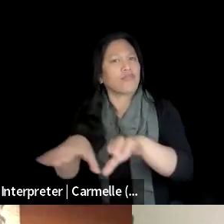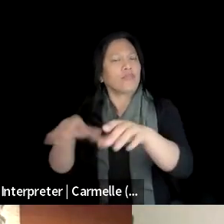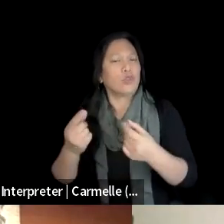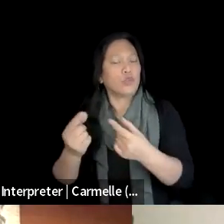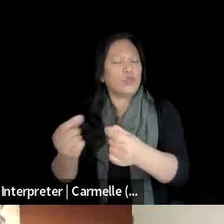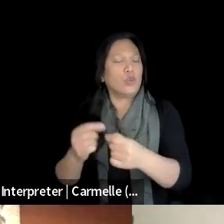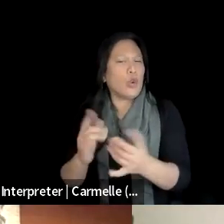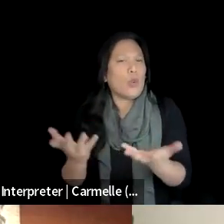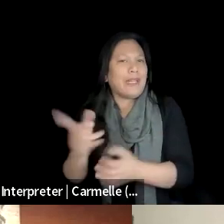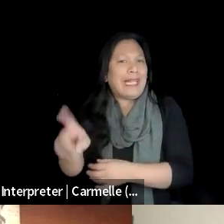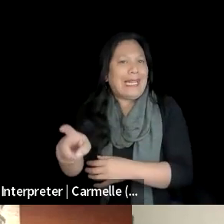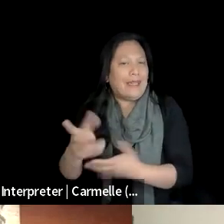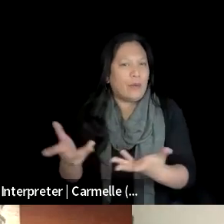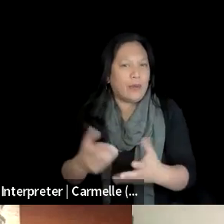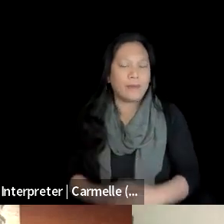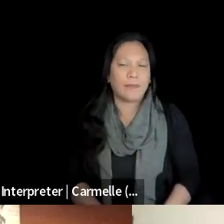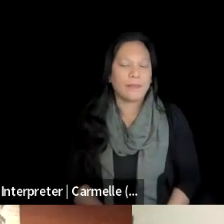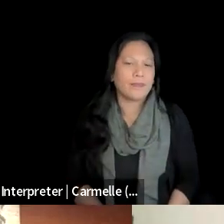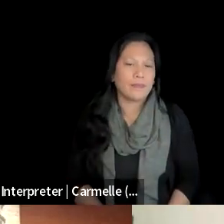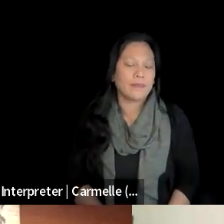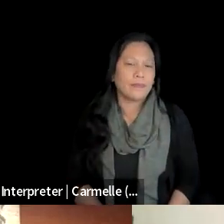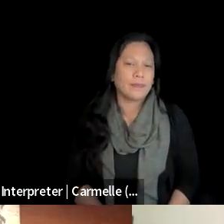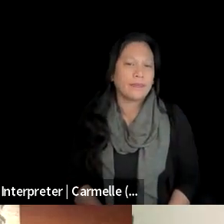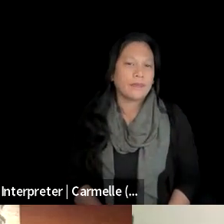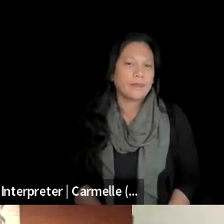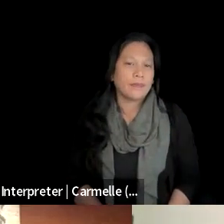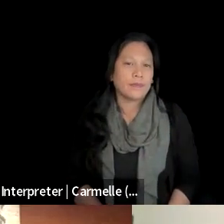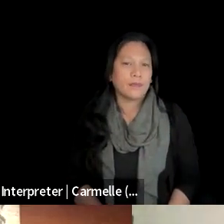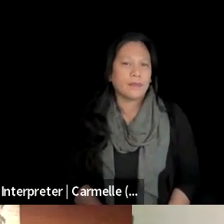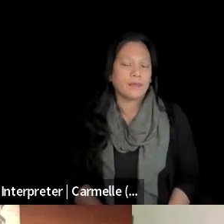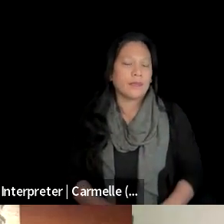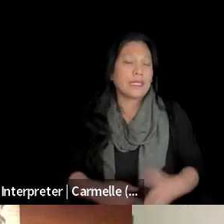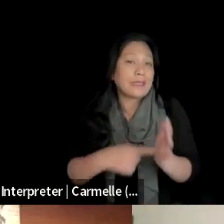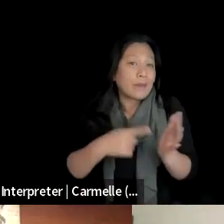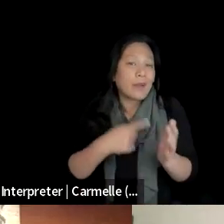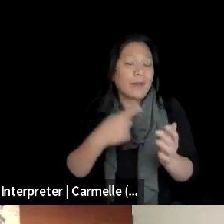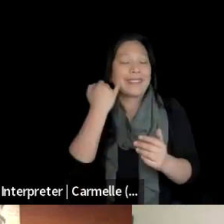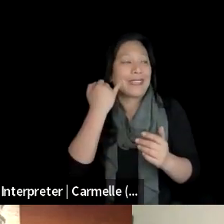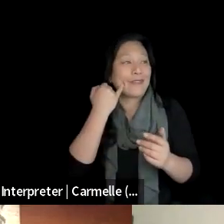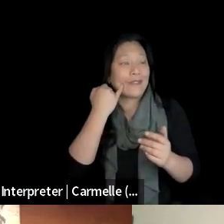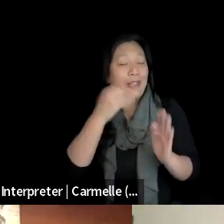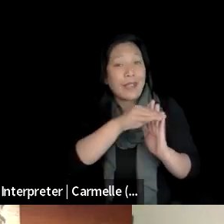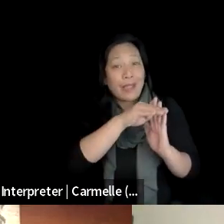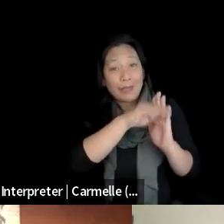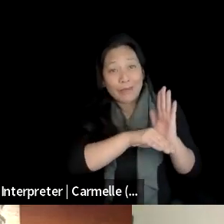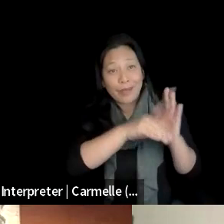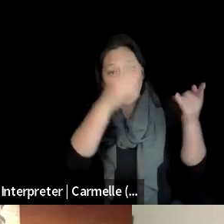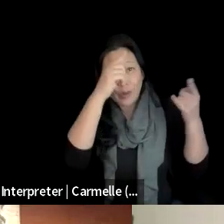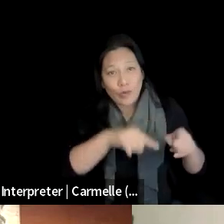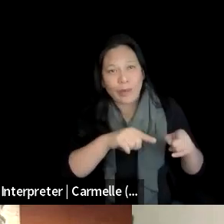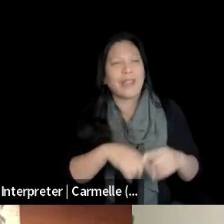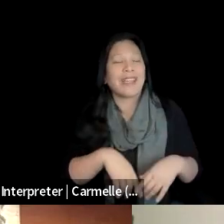I think a lot of the time, like a broken room agreement to me feels like a misalignment